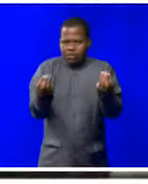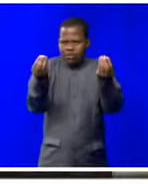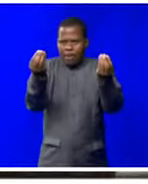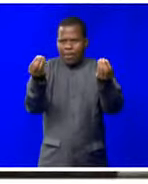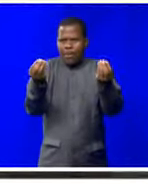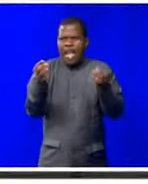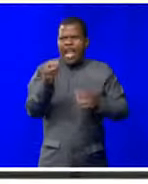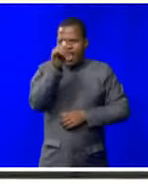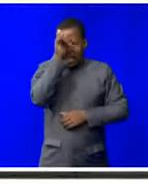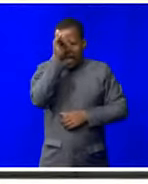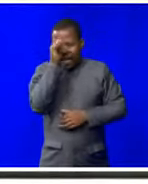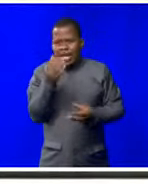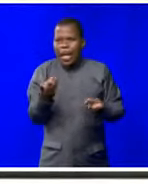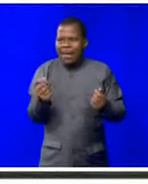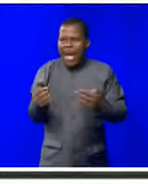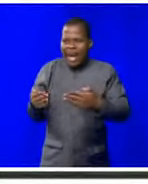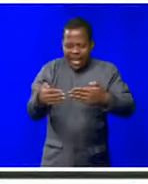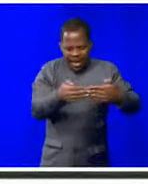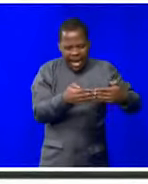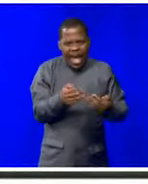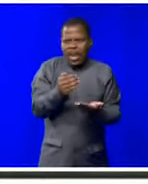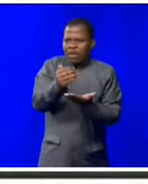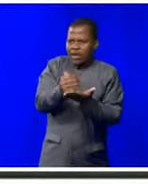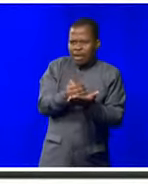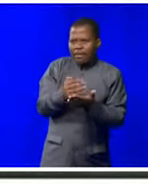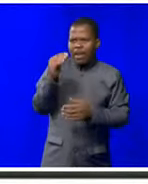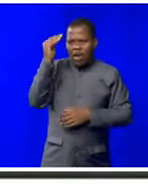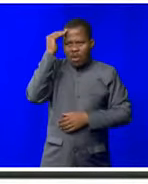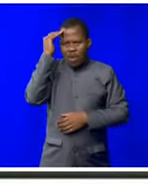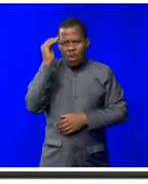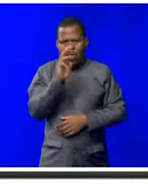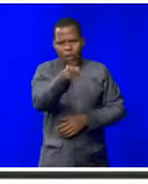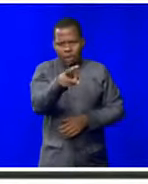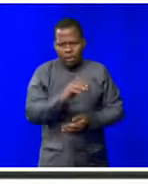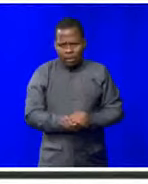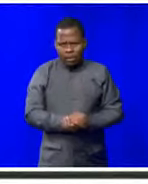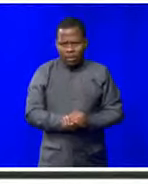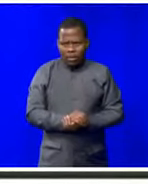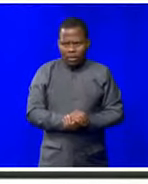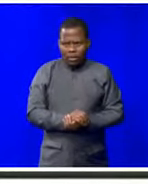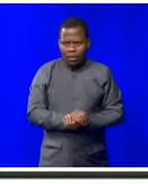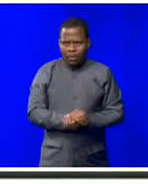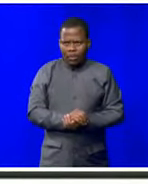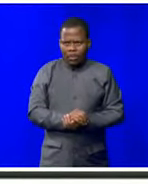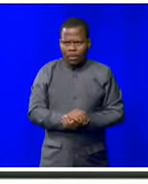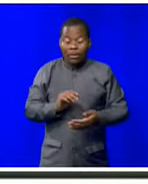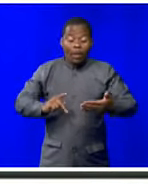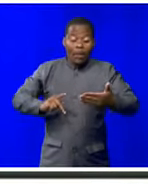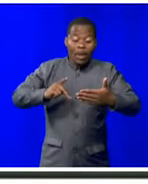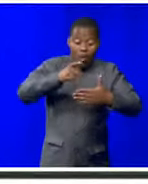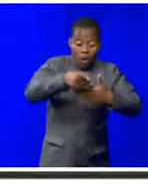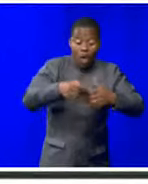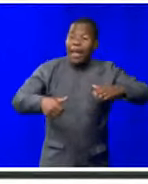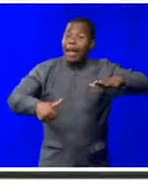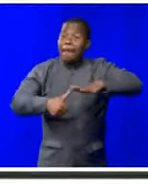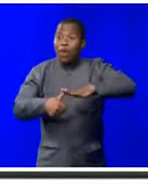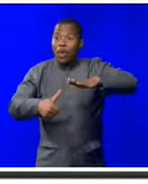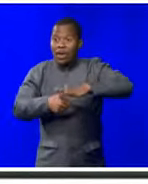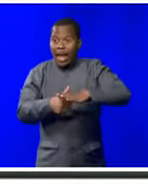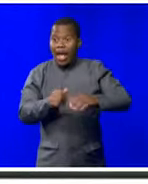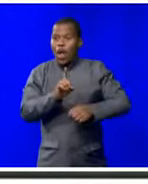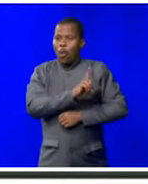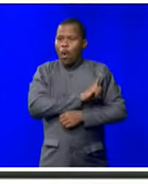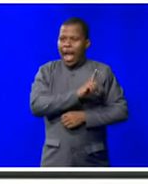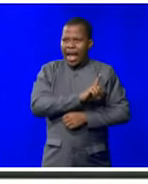financial skill. For us as the Center for Financial Inclusion, integrating financial literacy is important if we are to drive the financial